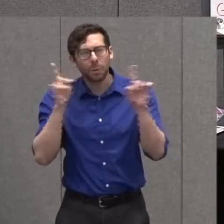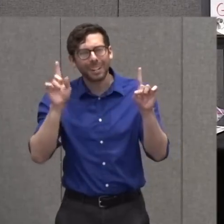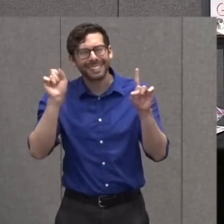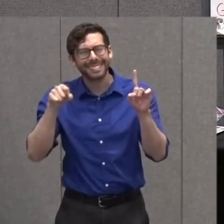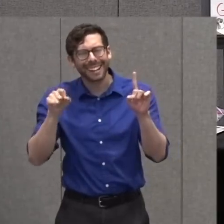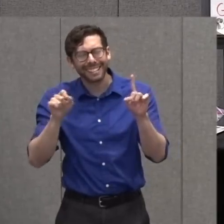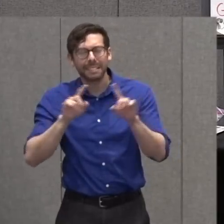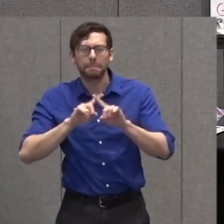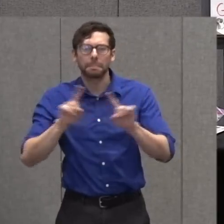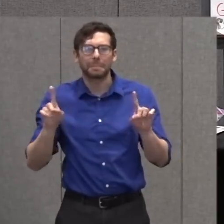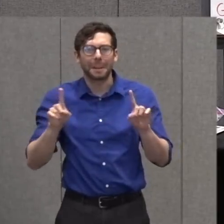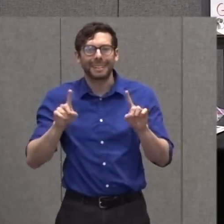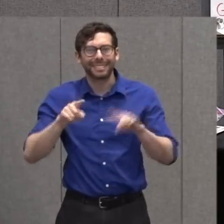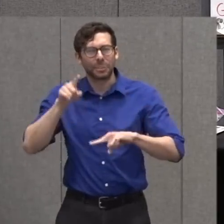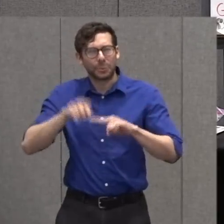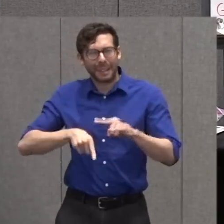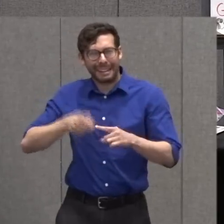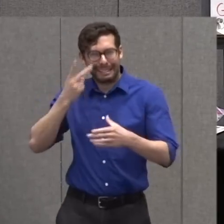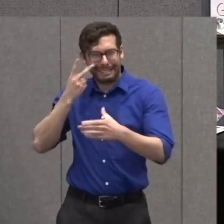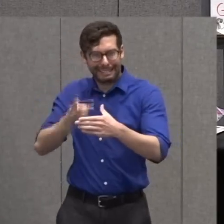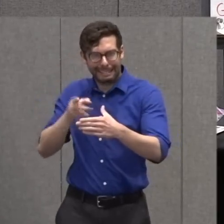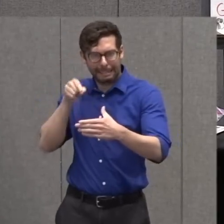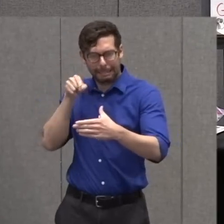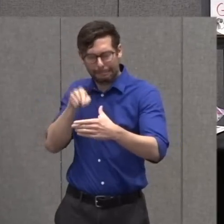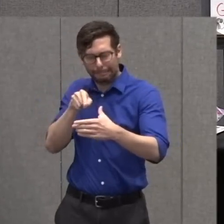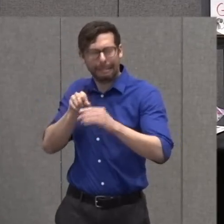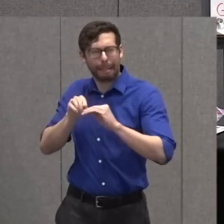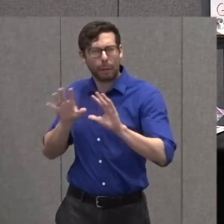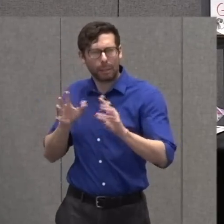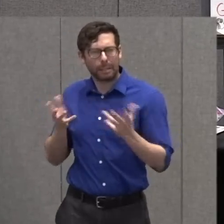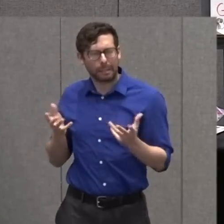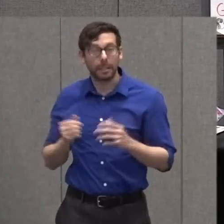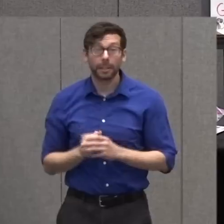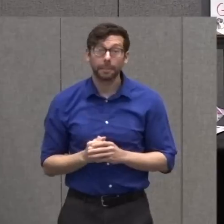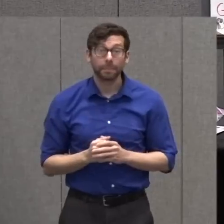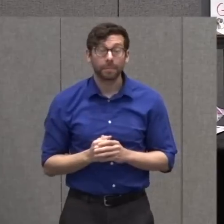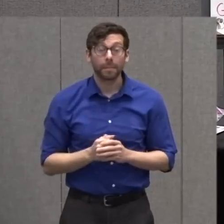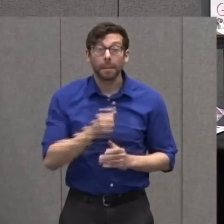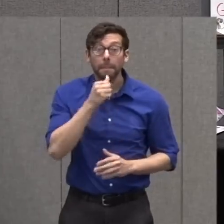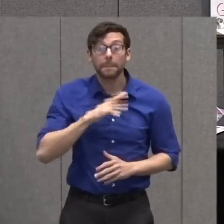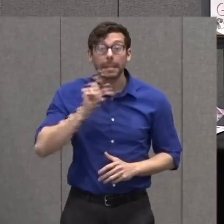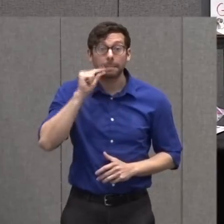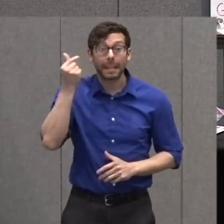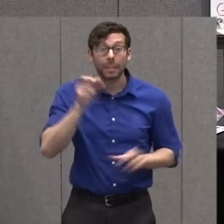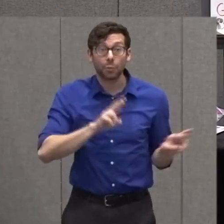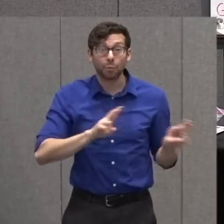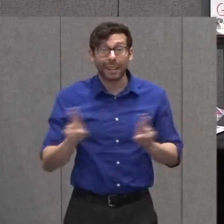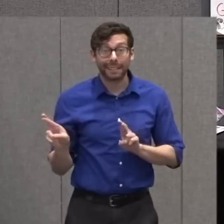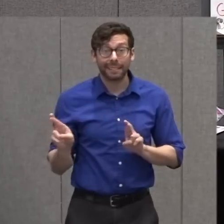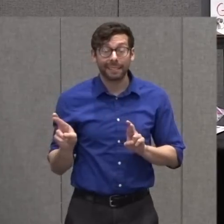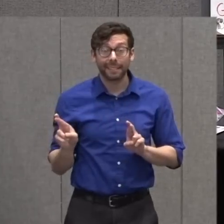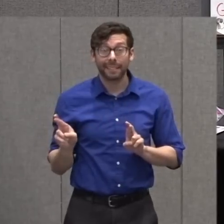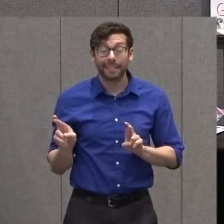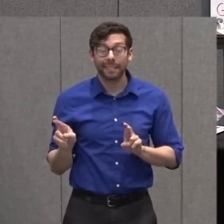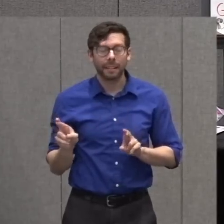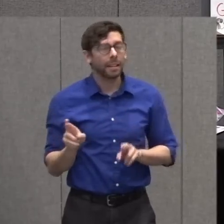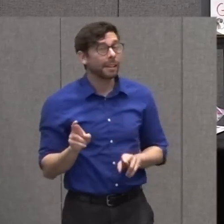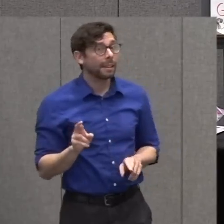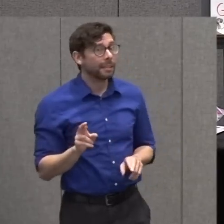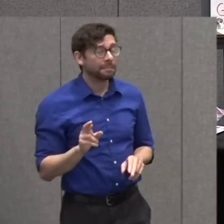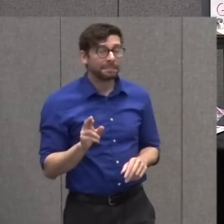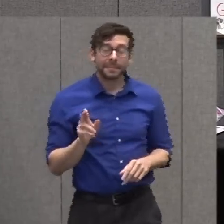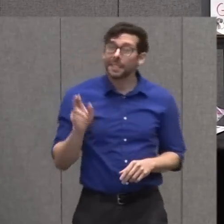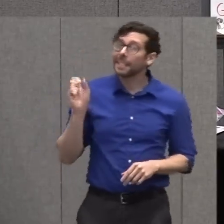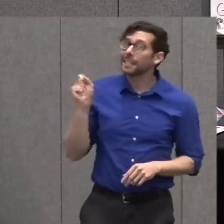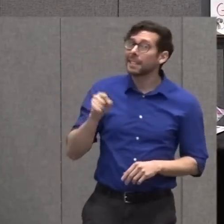soda. Are you ready, Mrs. Mays? I am ready. Are they ready? Can they see me? Actually, you know what, Miss Mays?